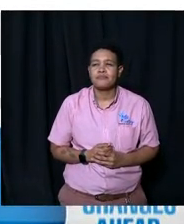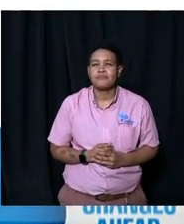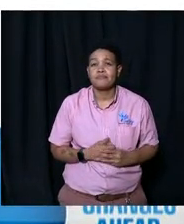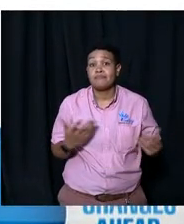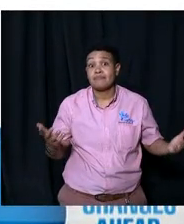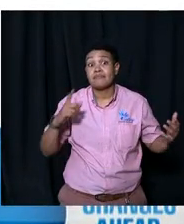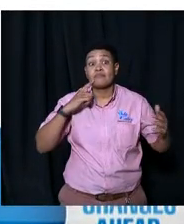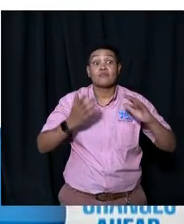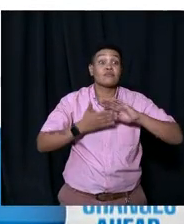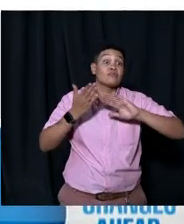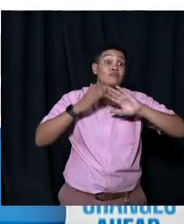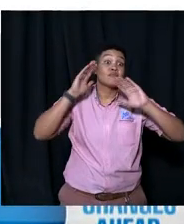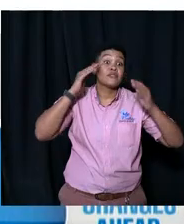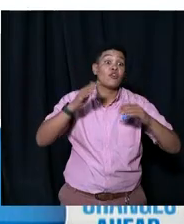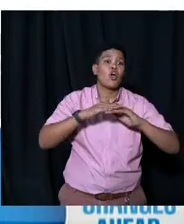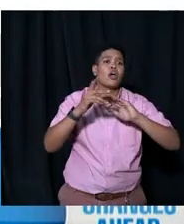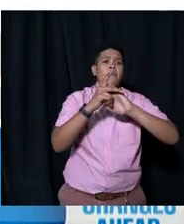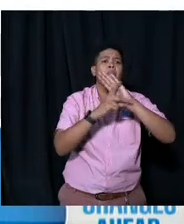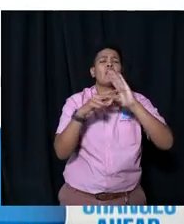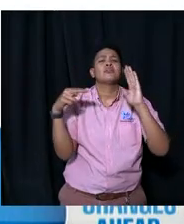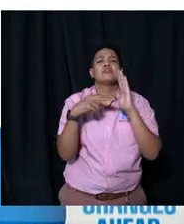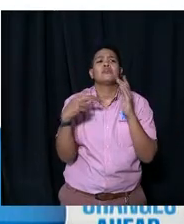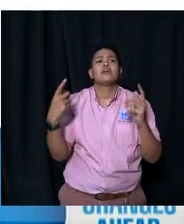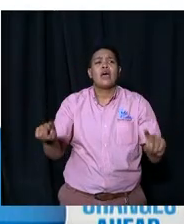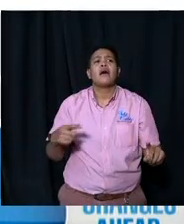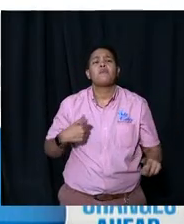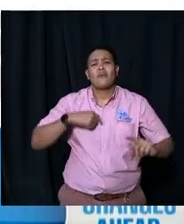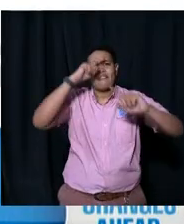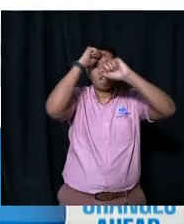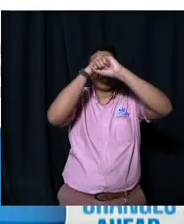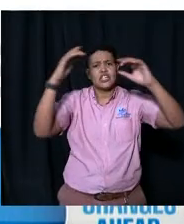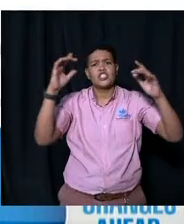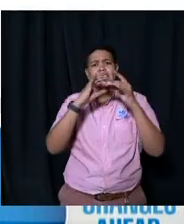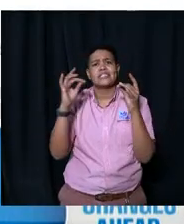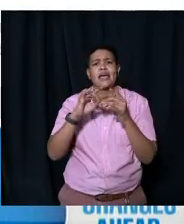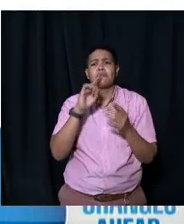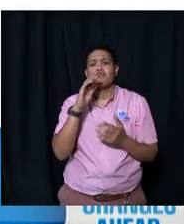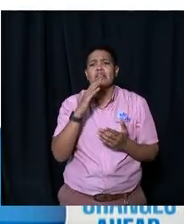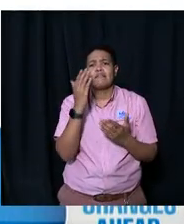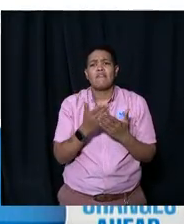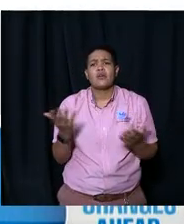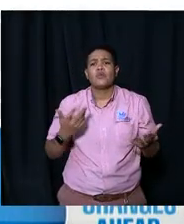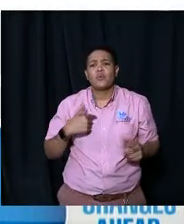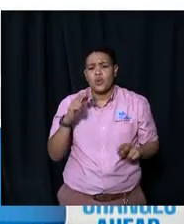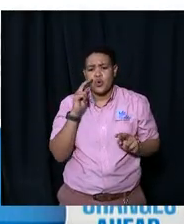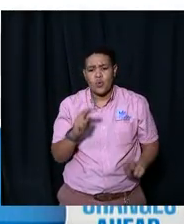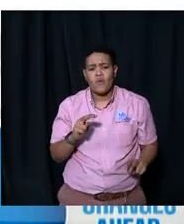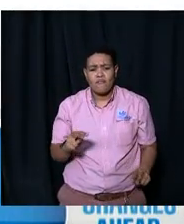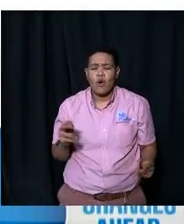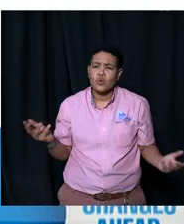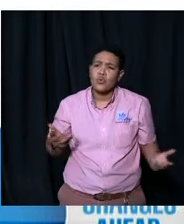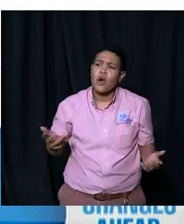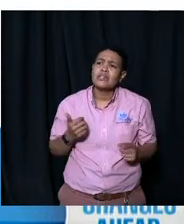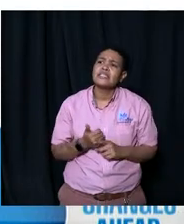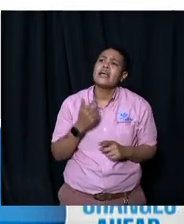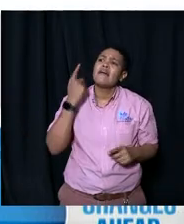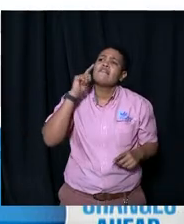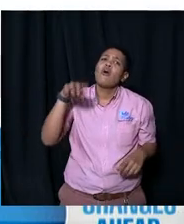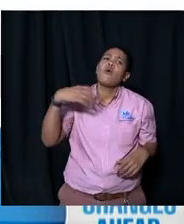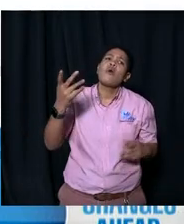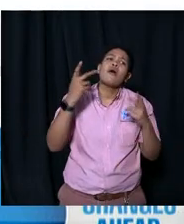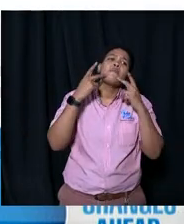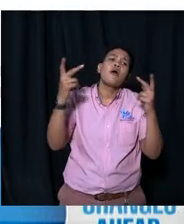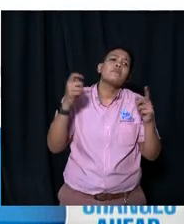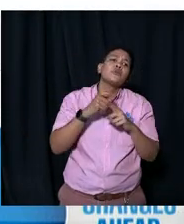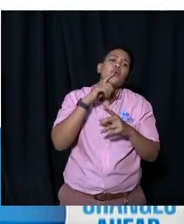So to go on to the policy itself, so we have a vision statement here, and in fact, what we are looking forward to is for the